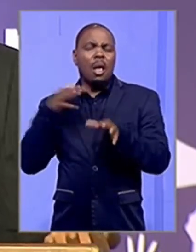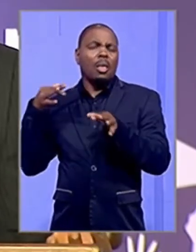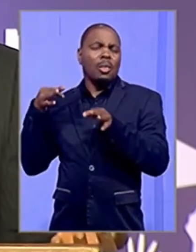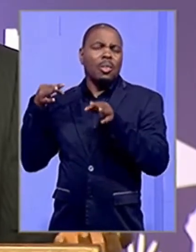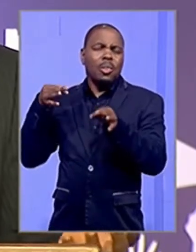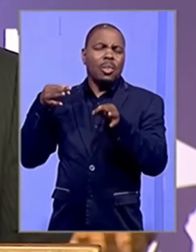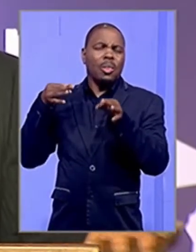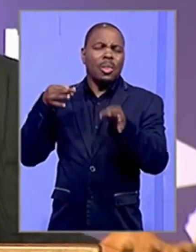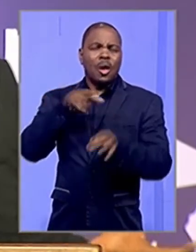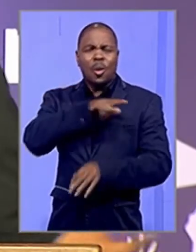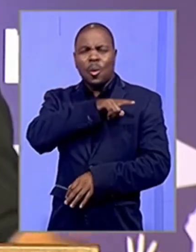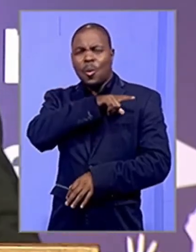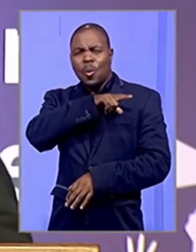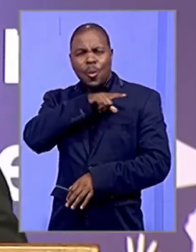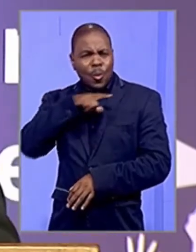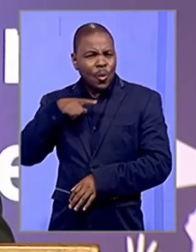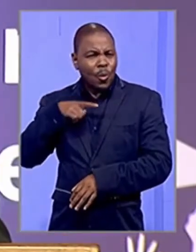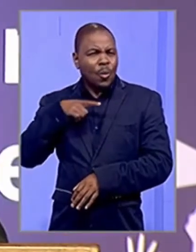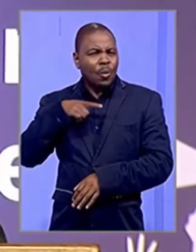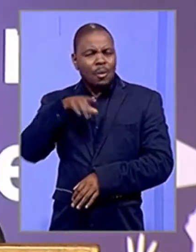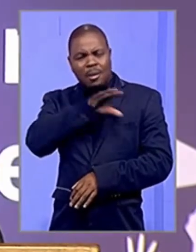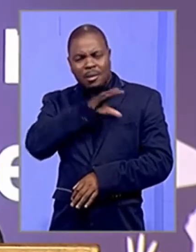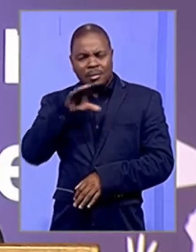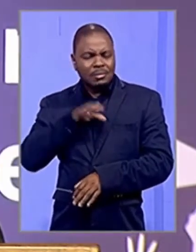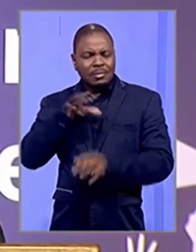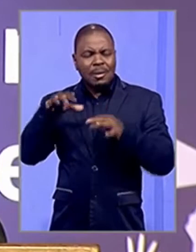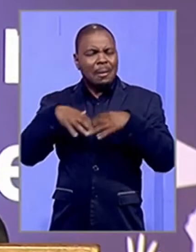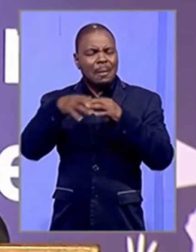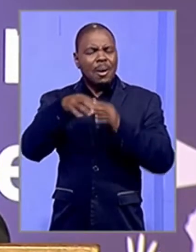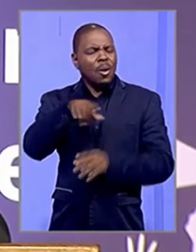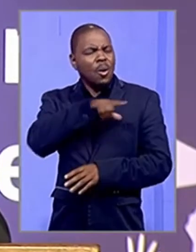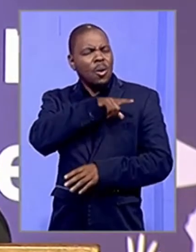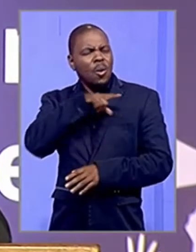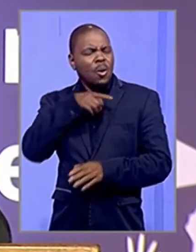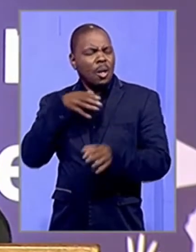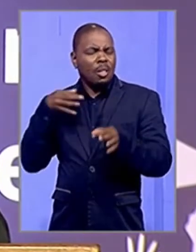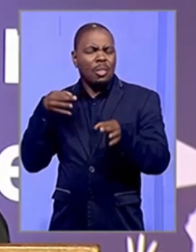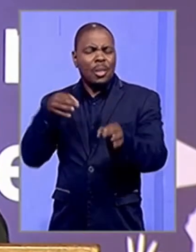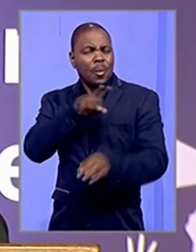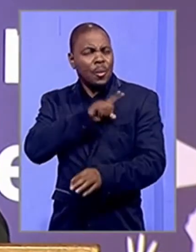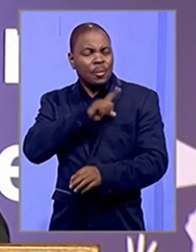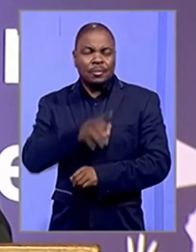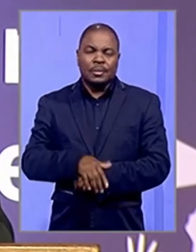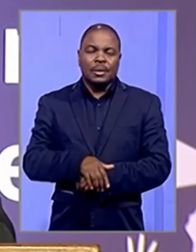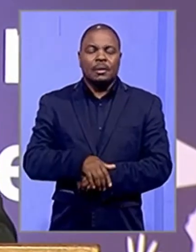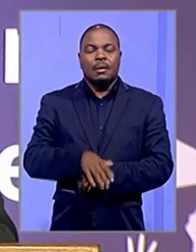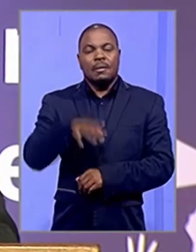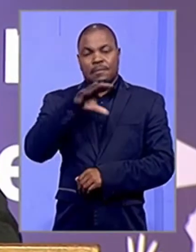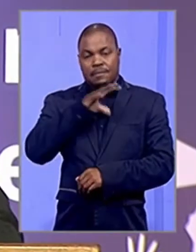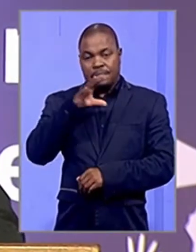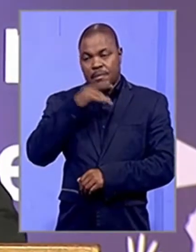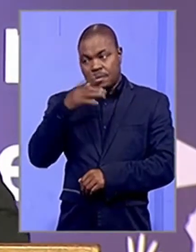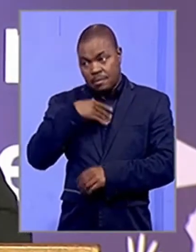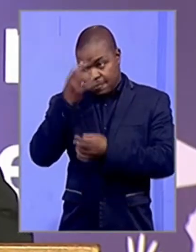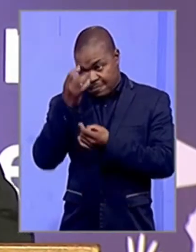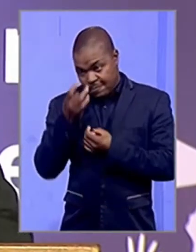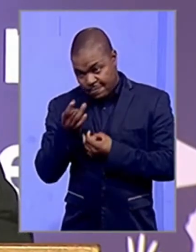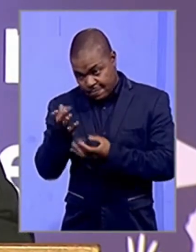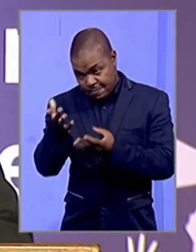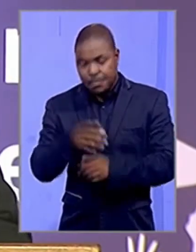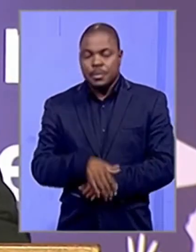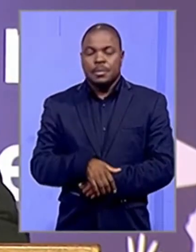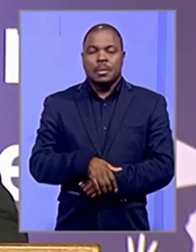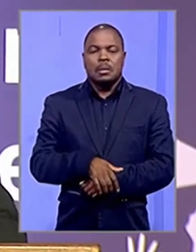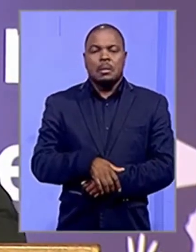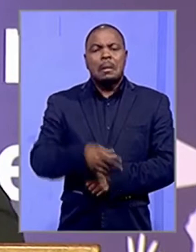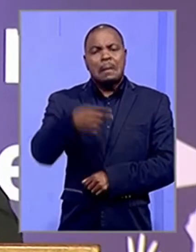long to have this council established? Just for you to know, I